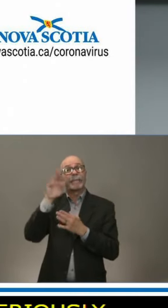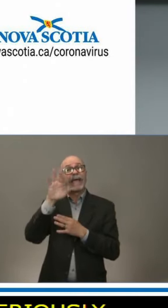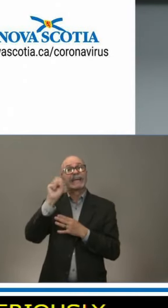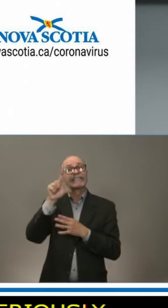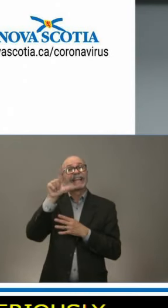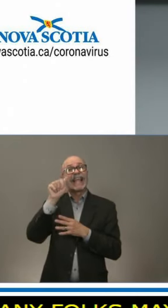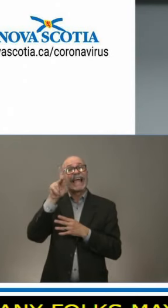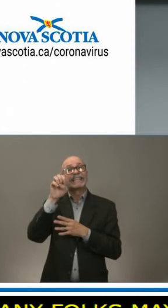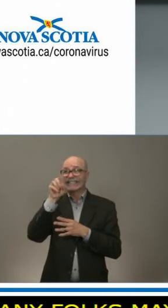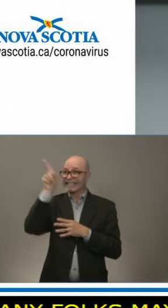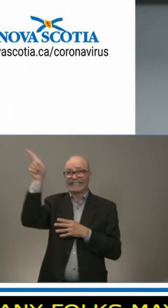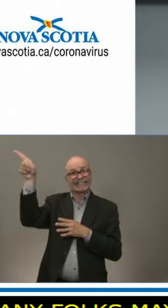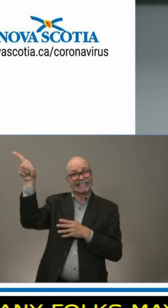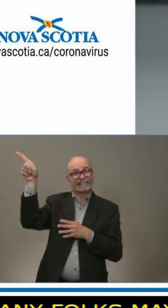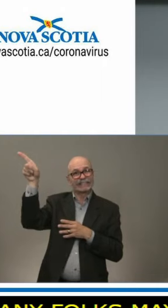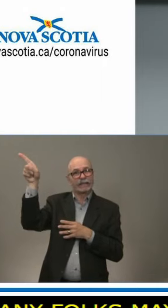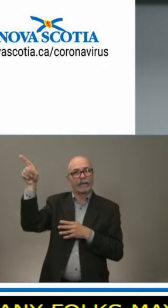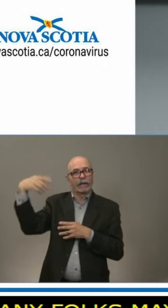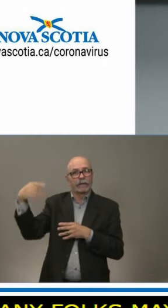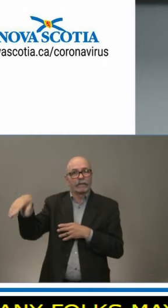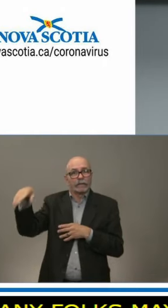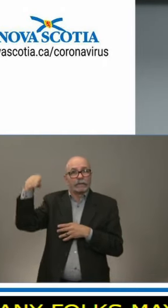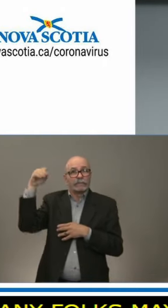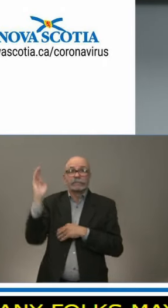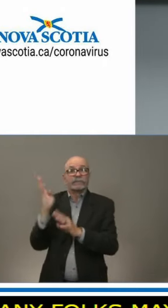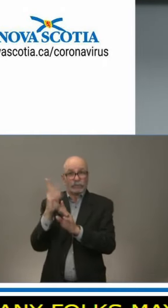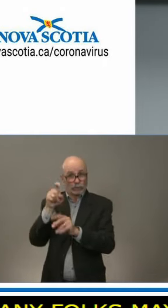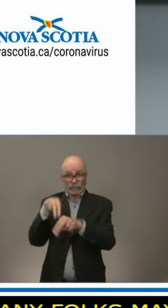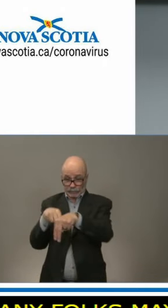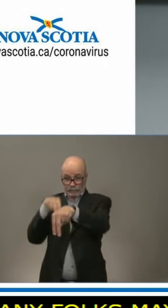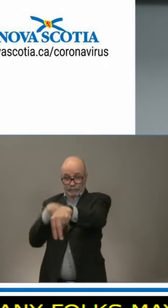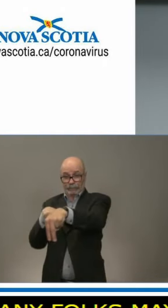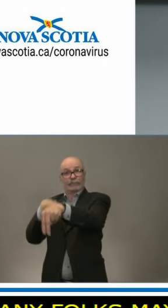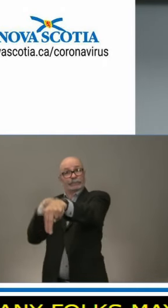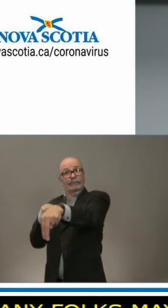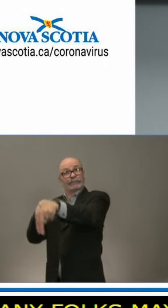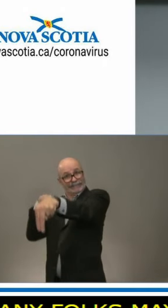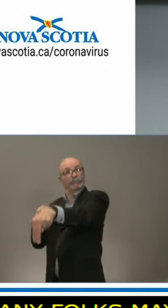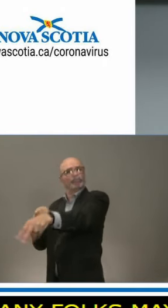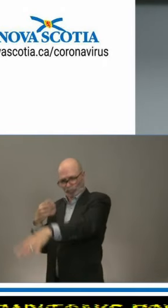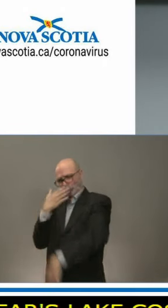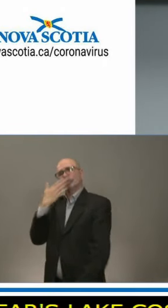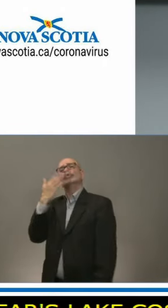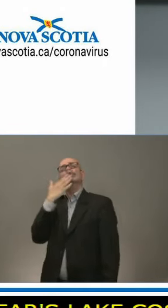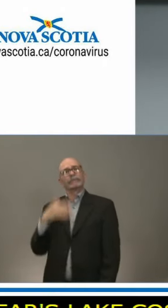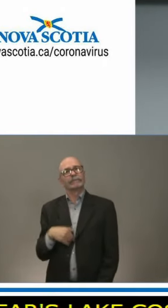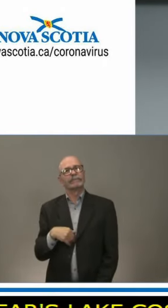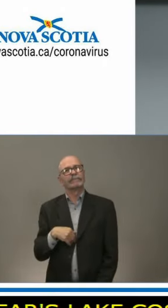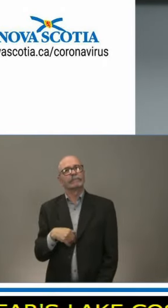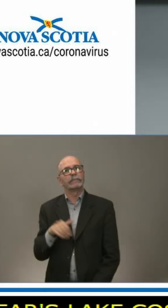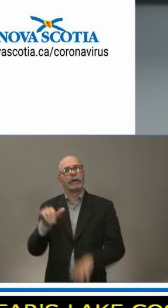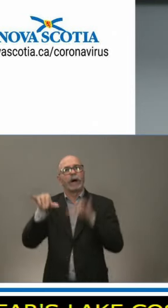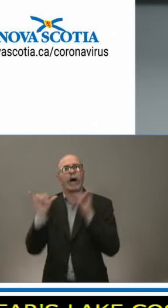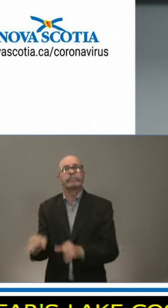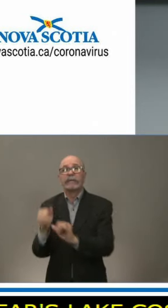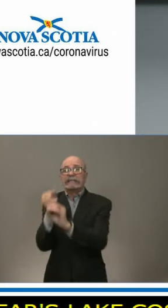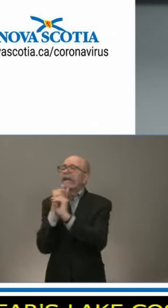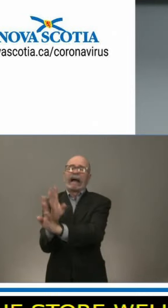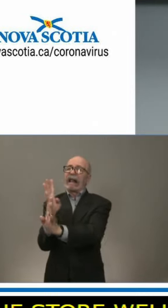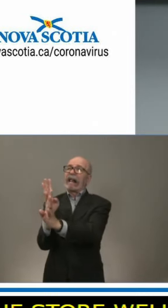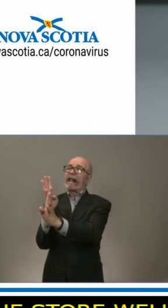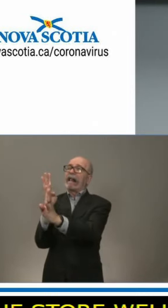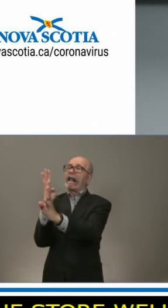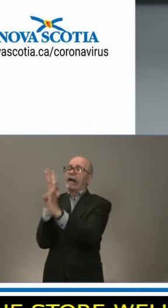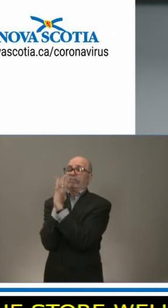the 6 feet of one another. I don't know what it takes to help people to understand that this is the kind of activity